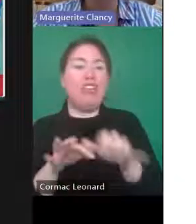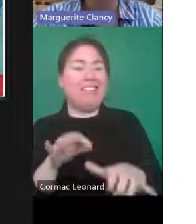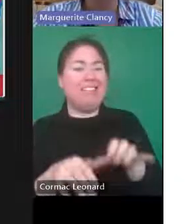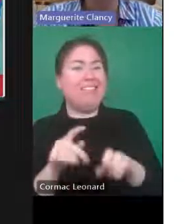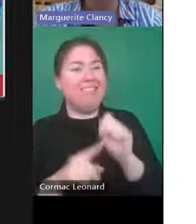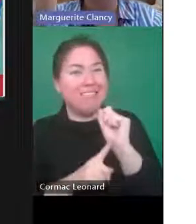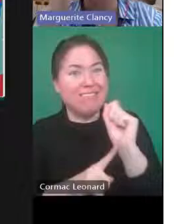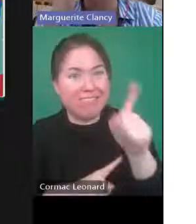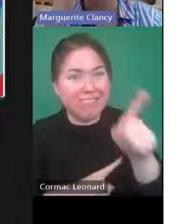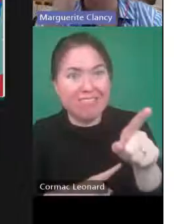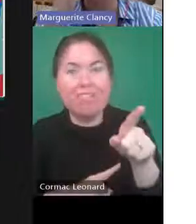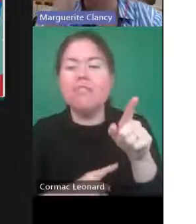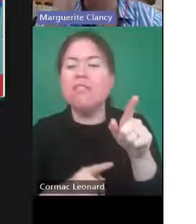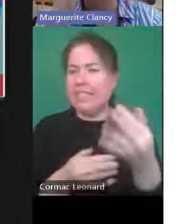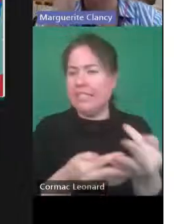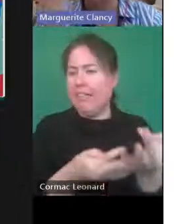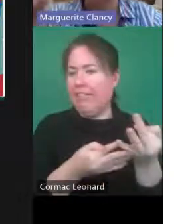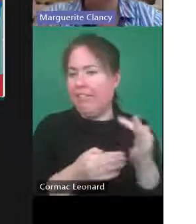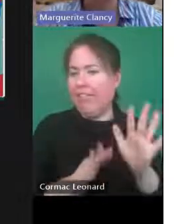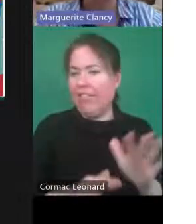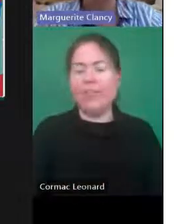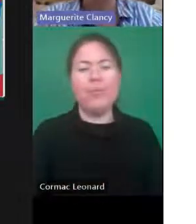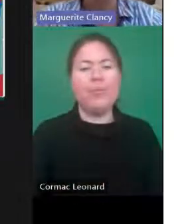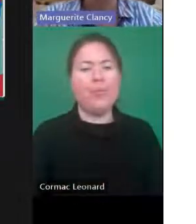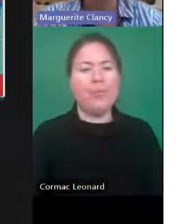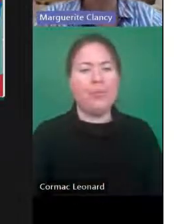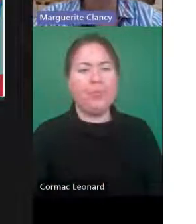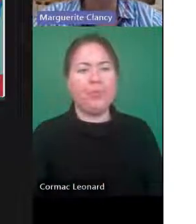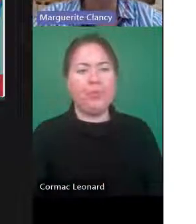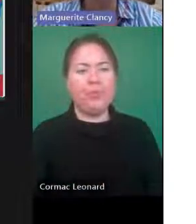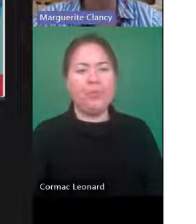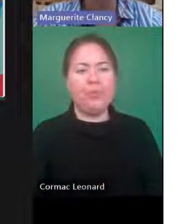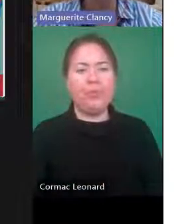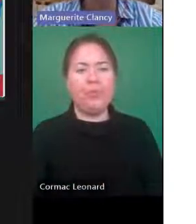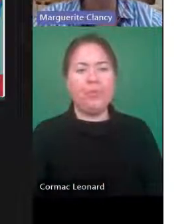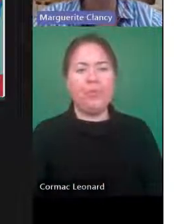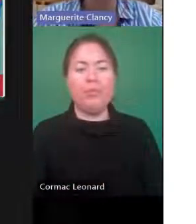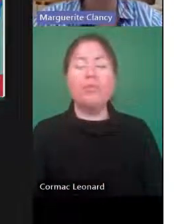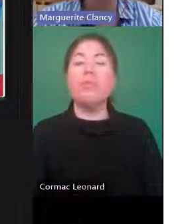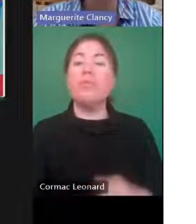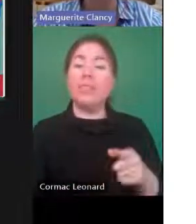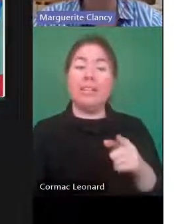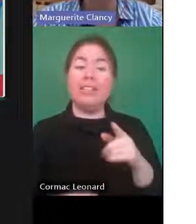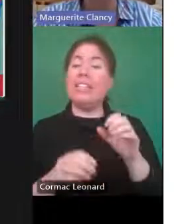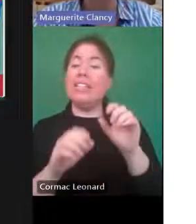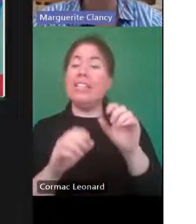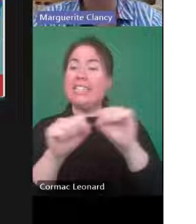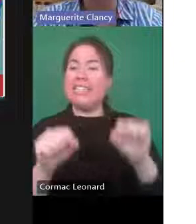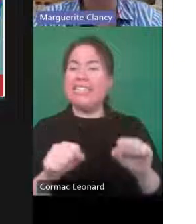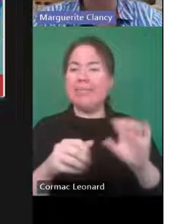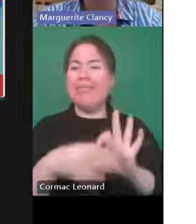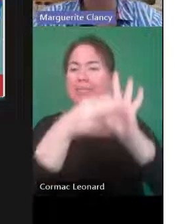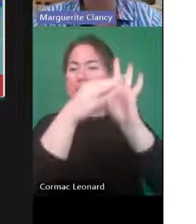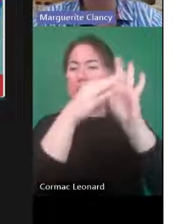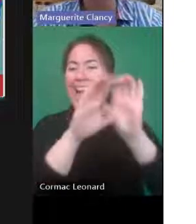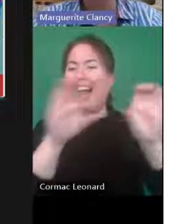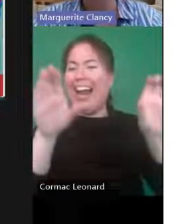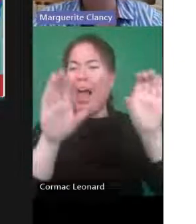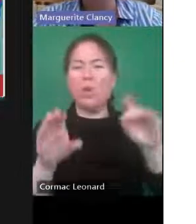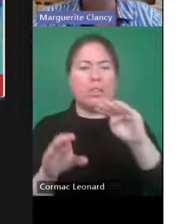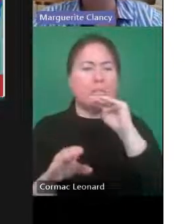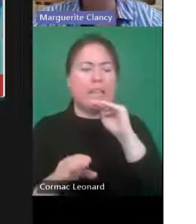our safeguarding teams very secure. Um, it's a cloud-based solution, so that reduces the risk of any